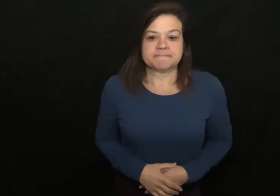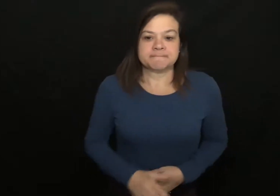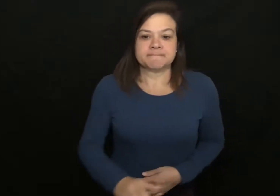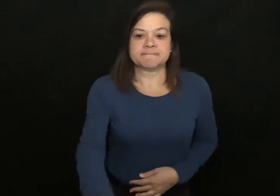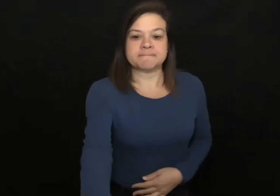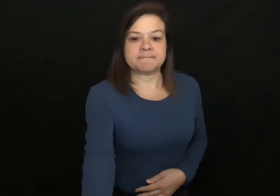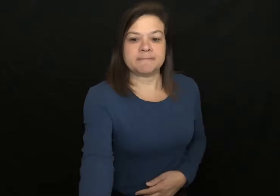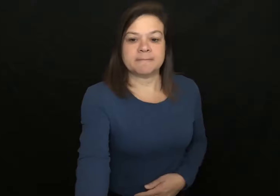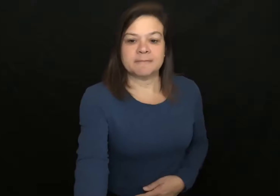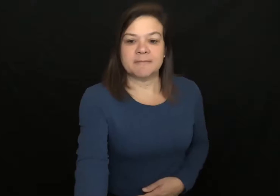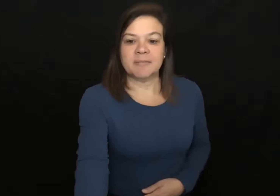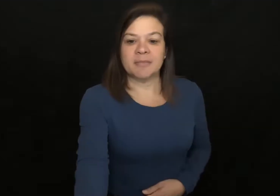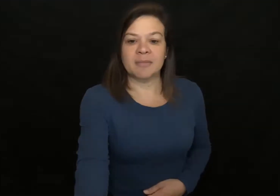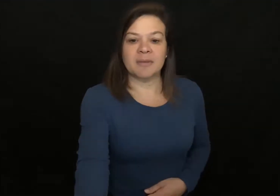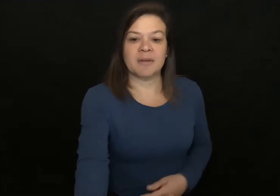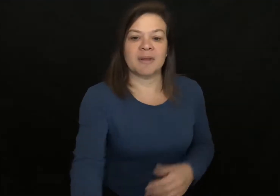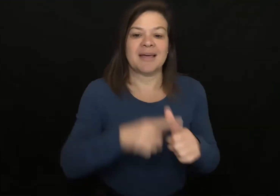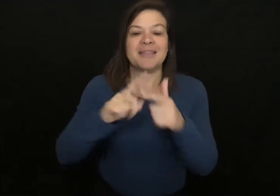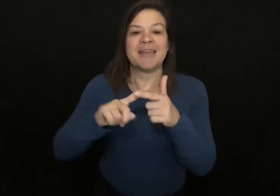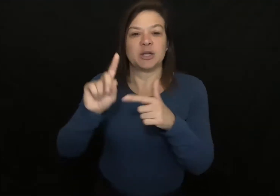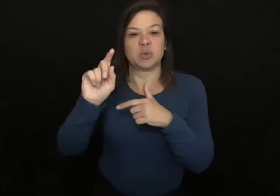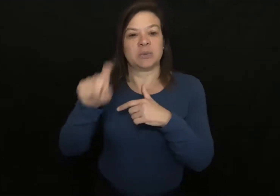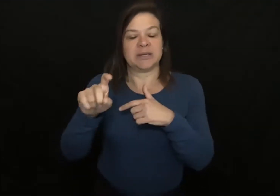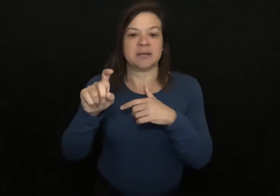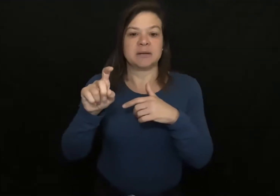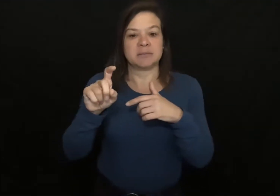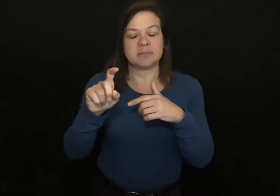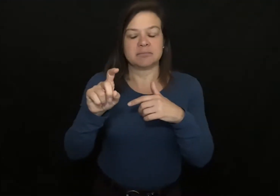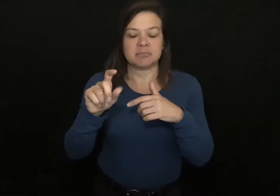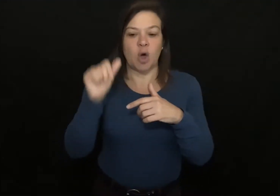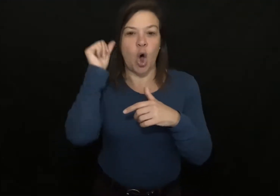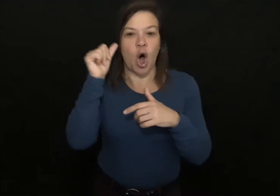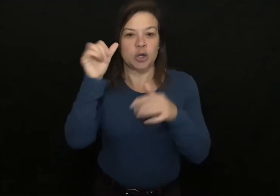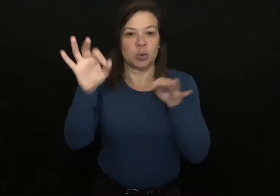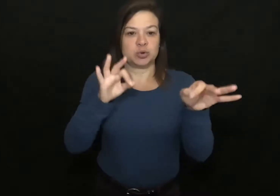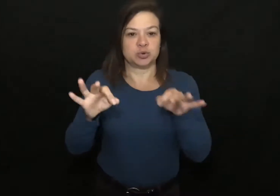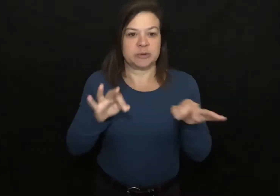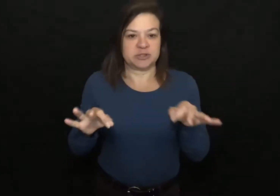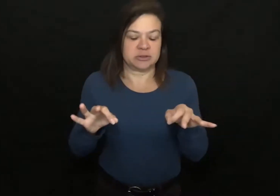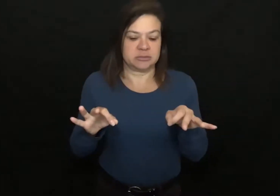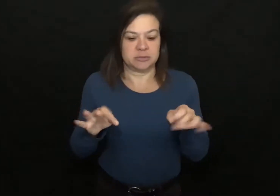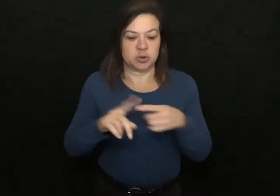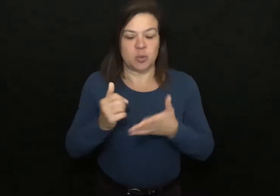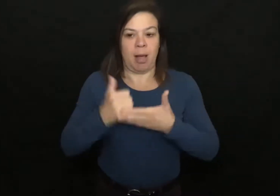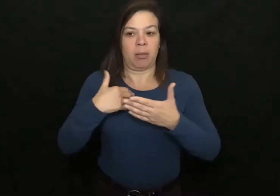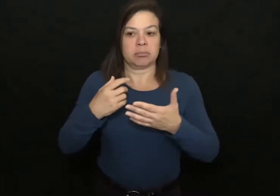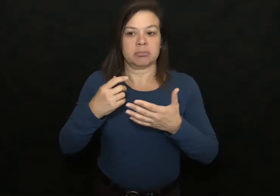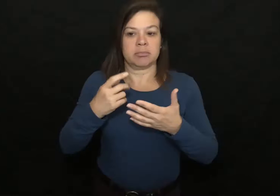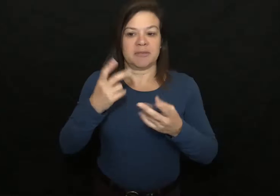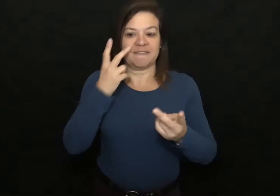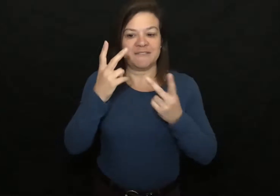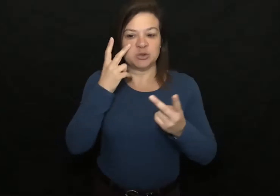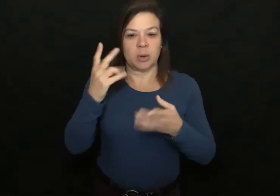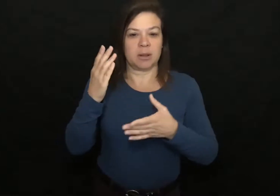audio description to make those understandable or more enjoyable for audience members.